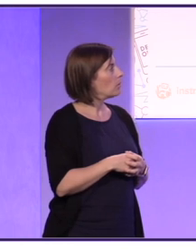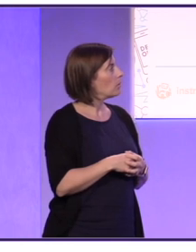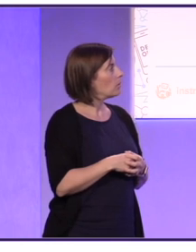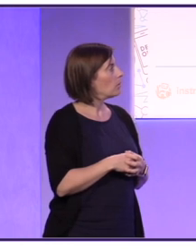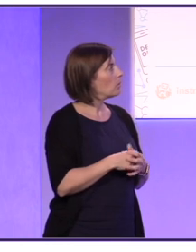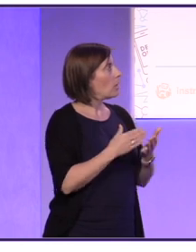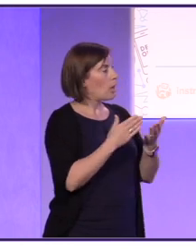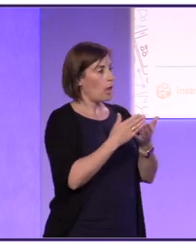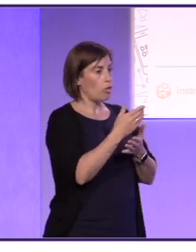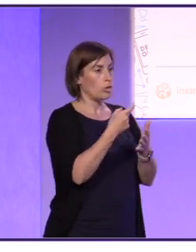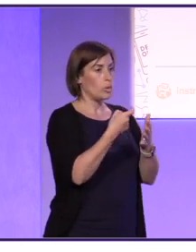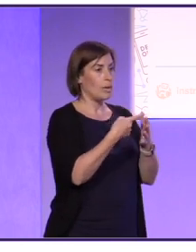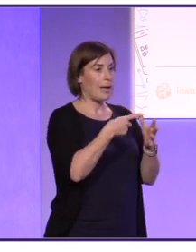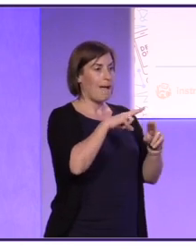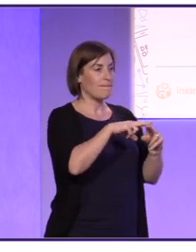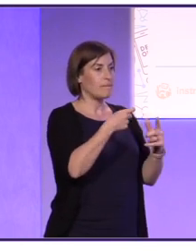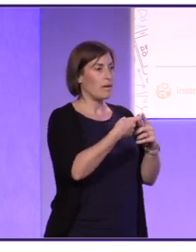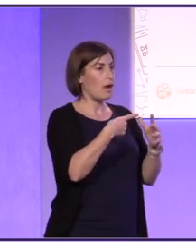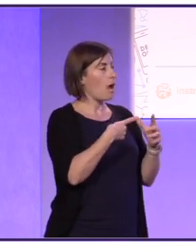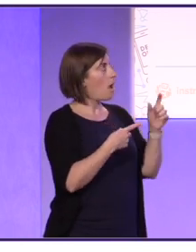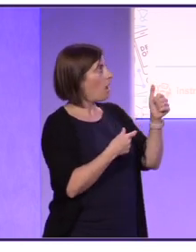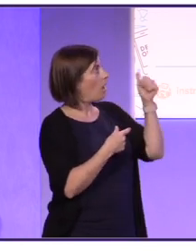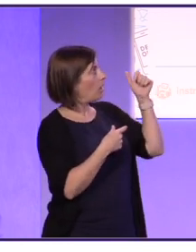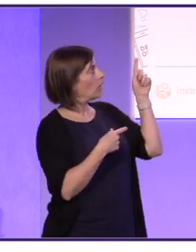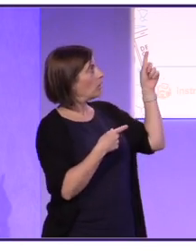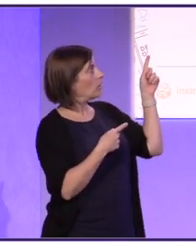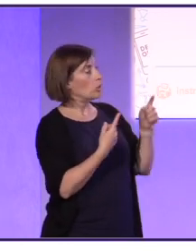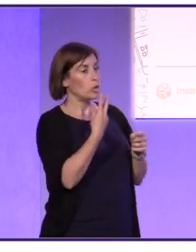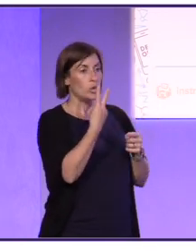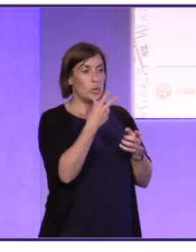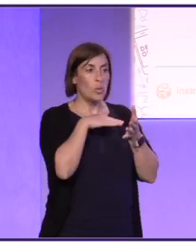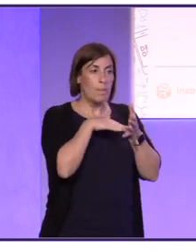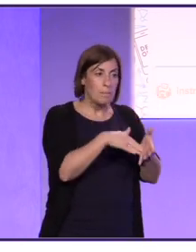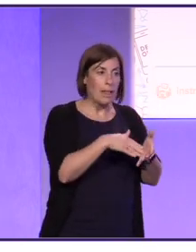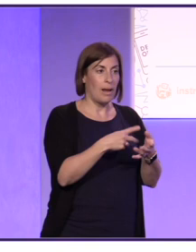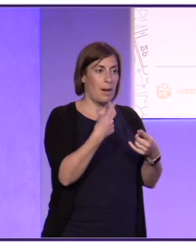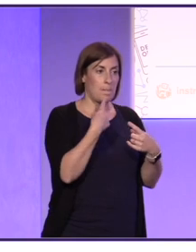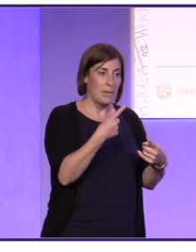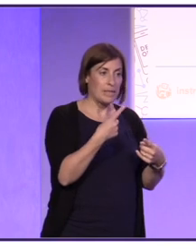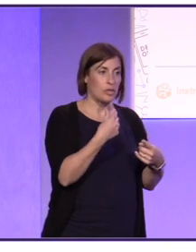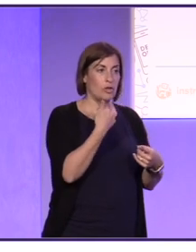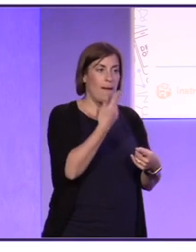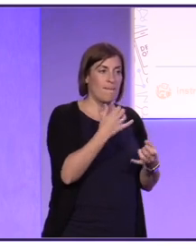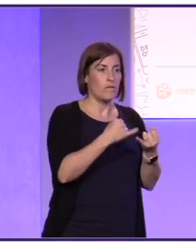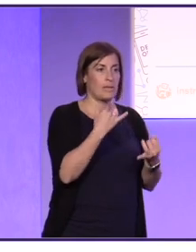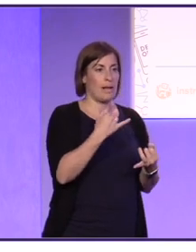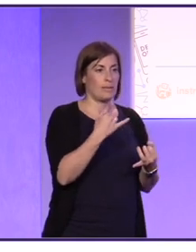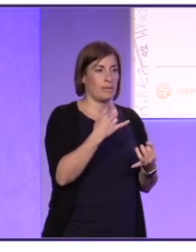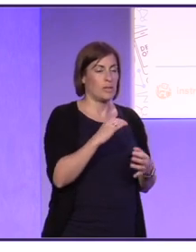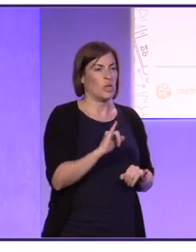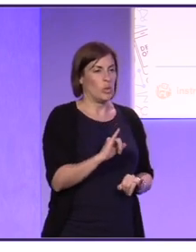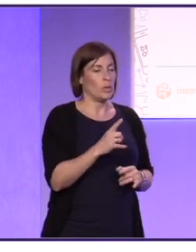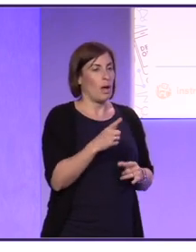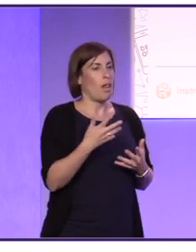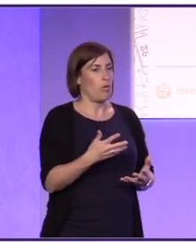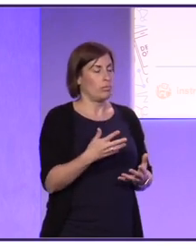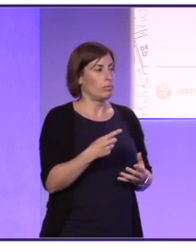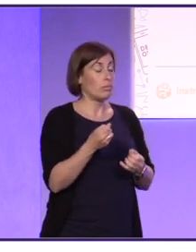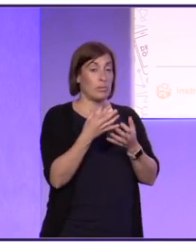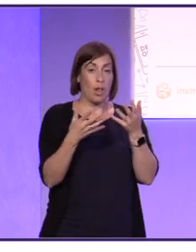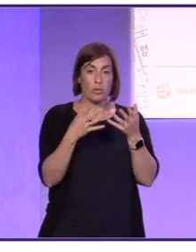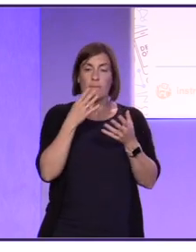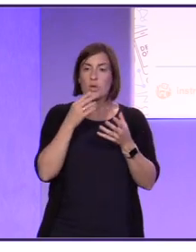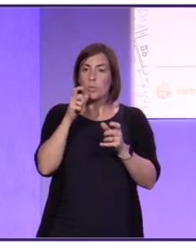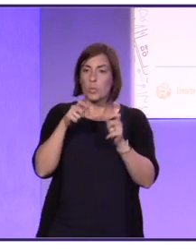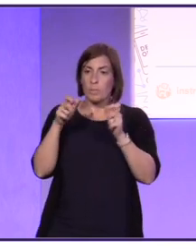Kafka, at 2 million messages per second. It's a lot. And we have a lot of consumers consuming